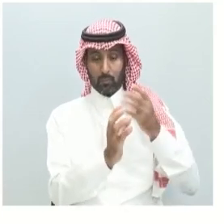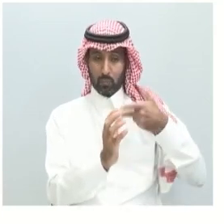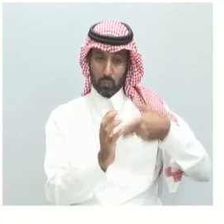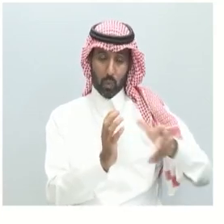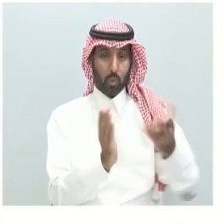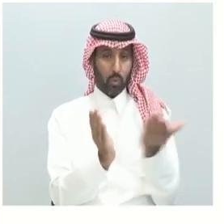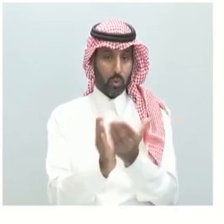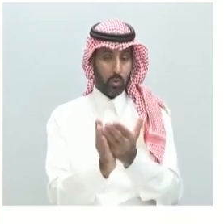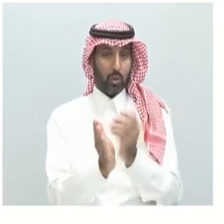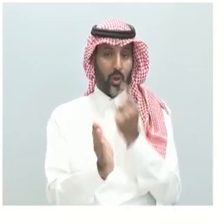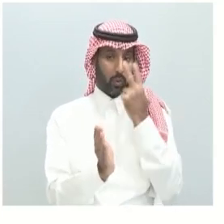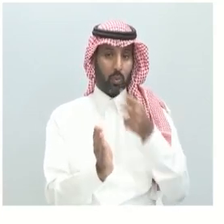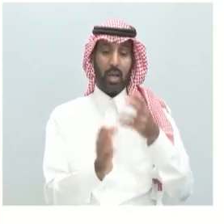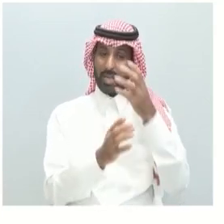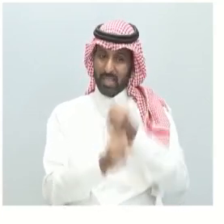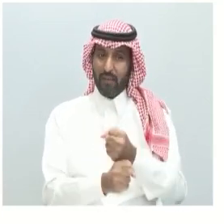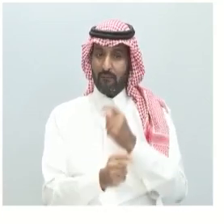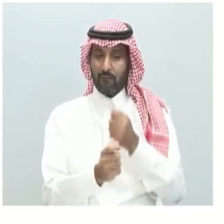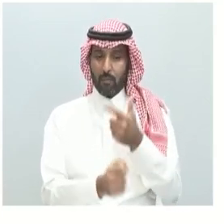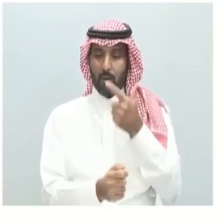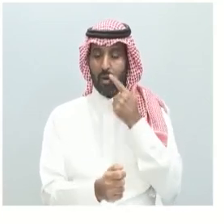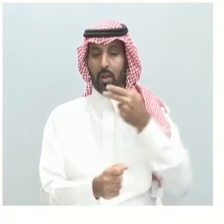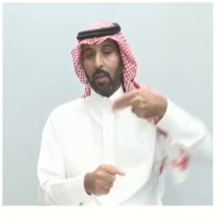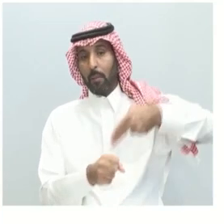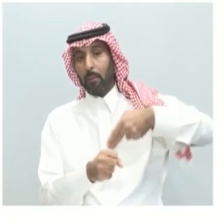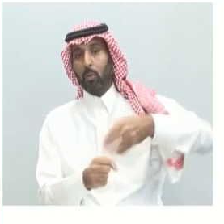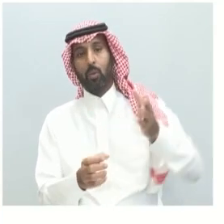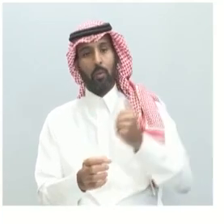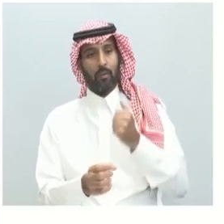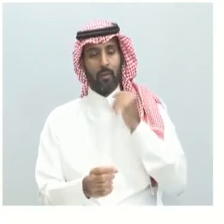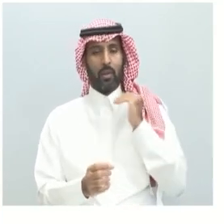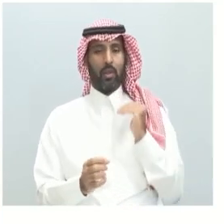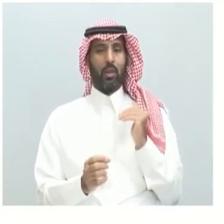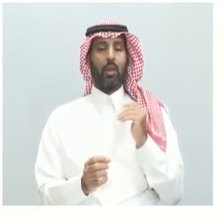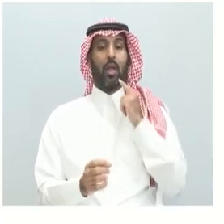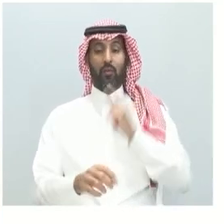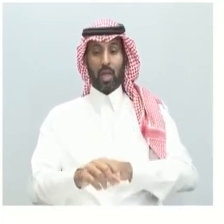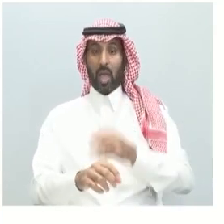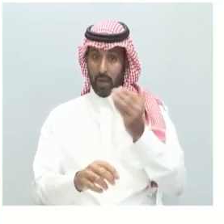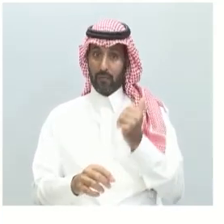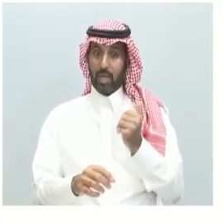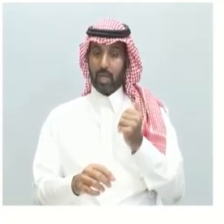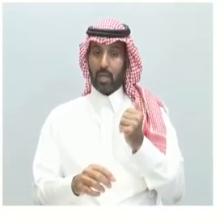to school, we will save money on petrol. Number six,